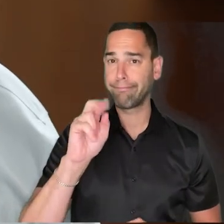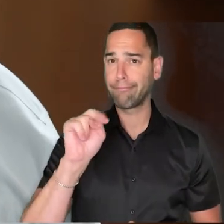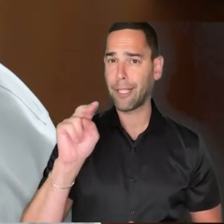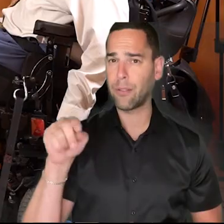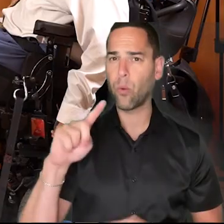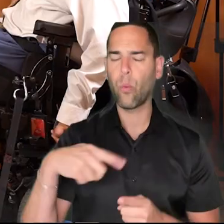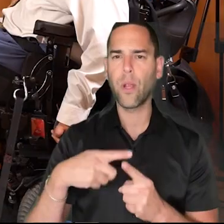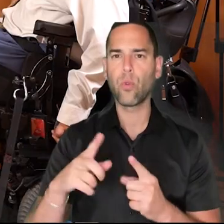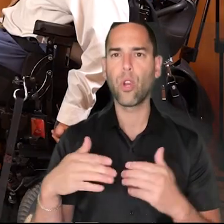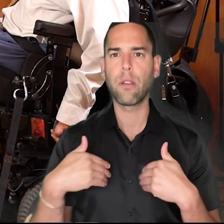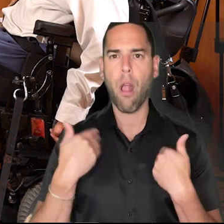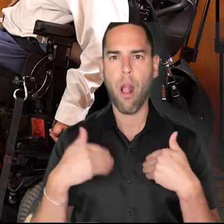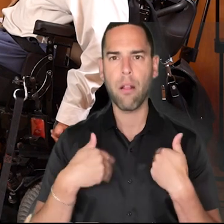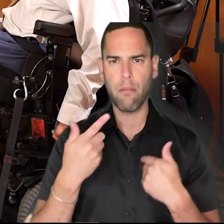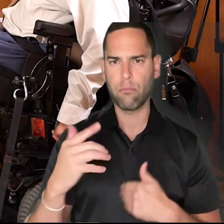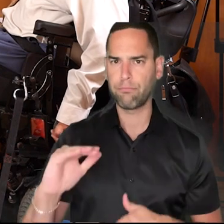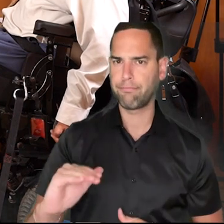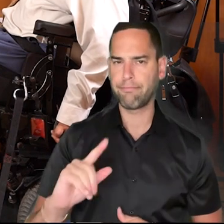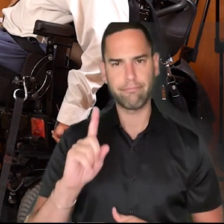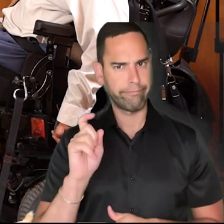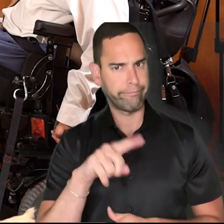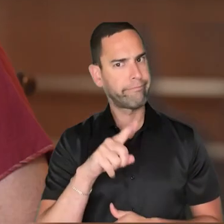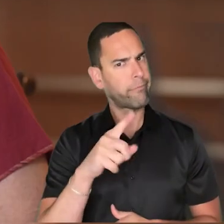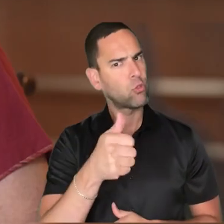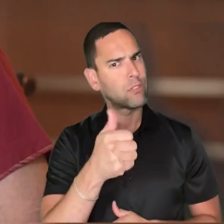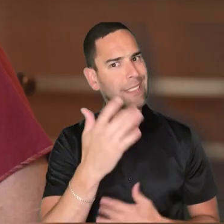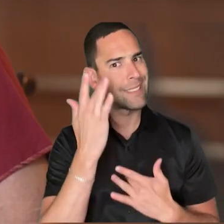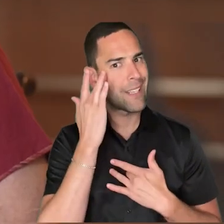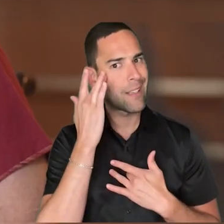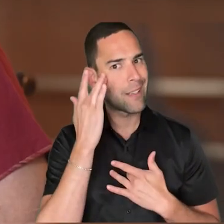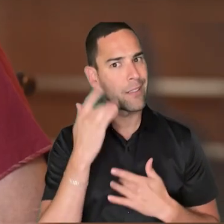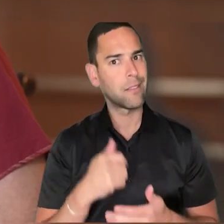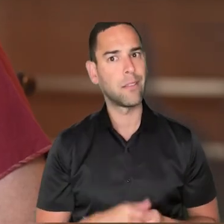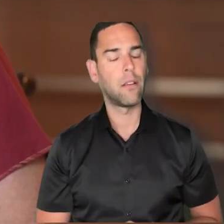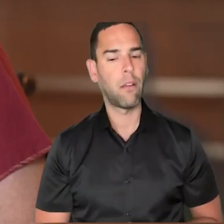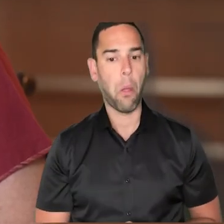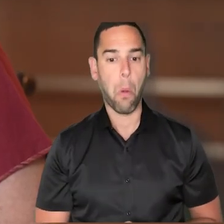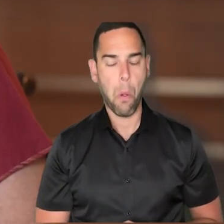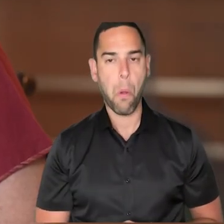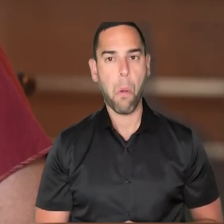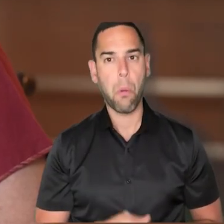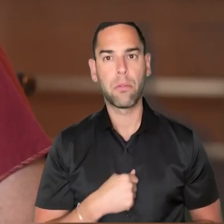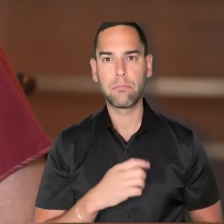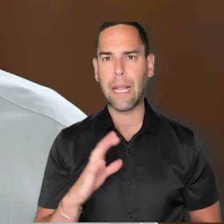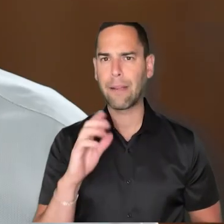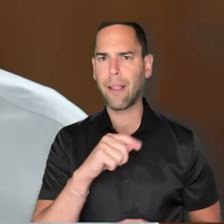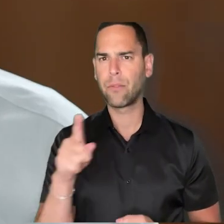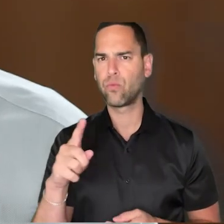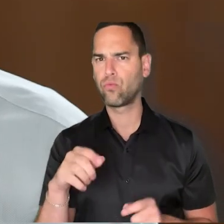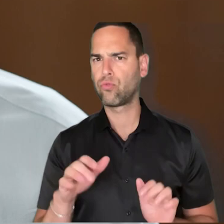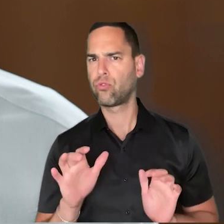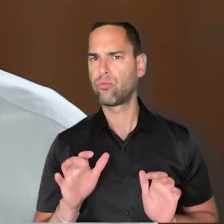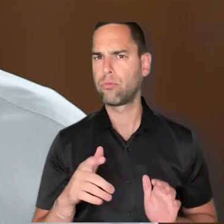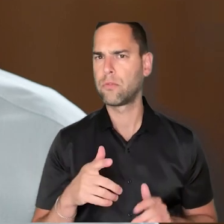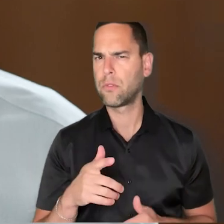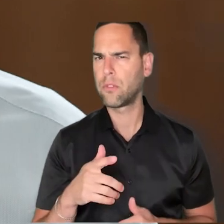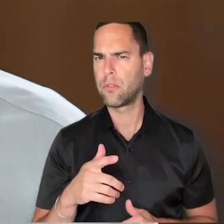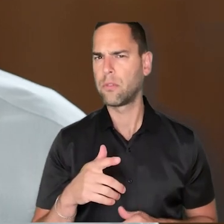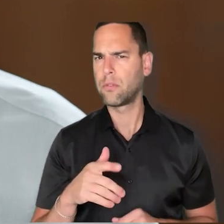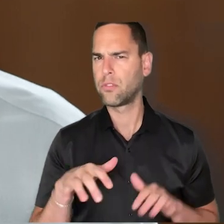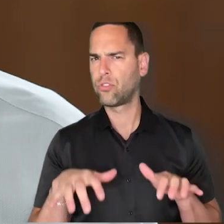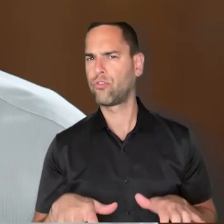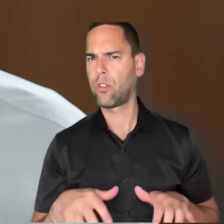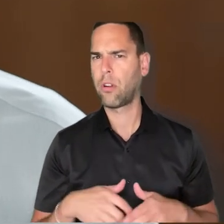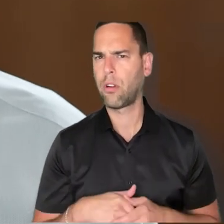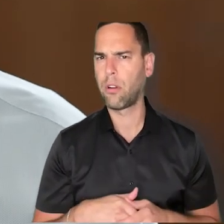you were a young girl, you had a child ask you, are you sick? Which was, I guess, a question that